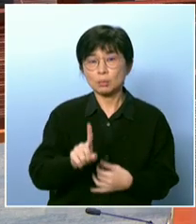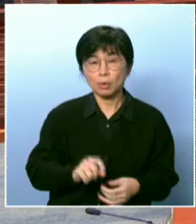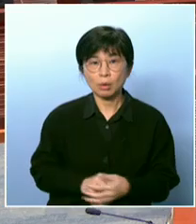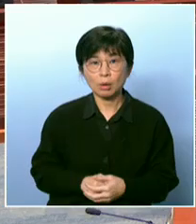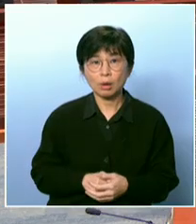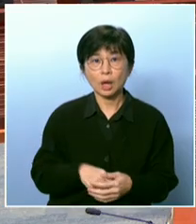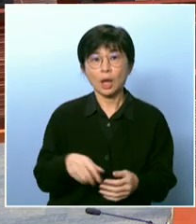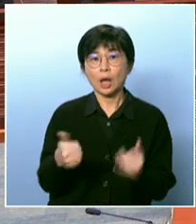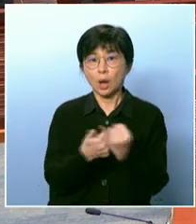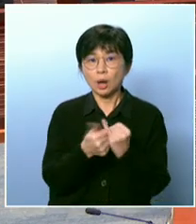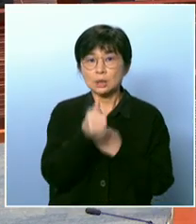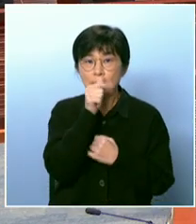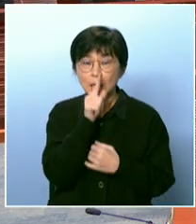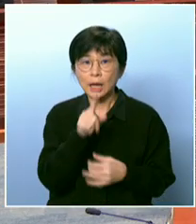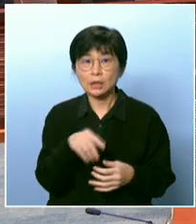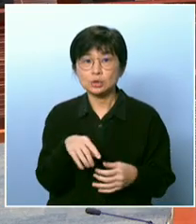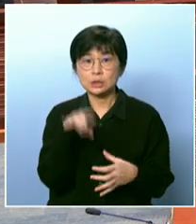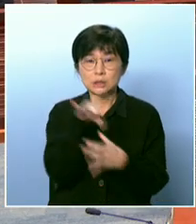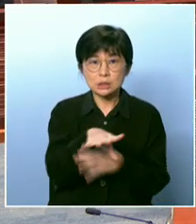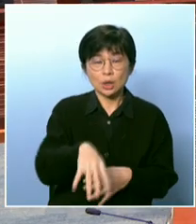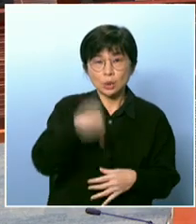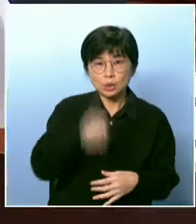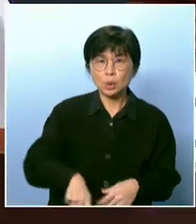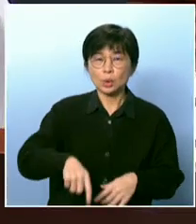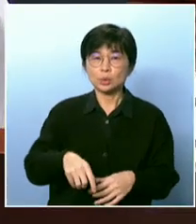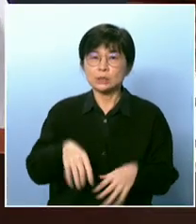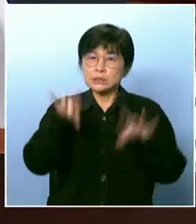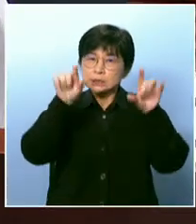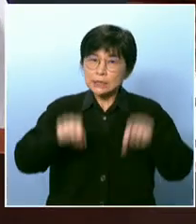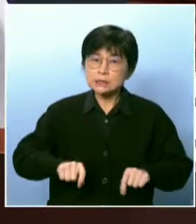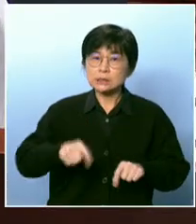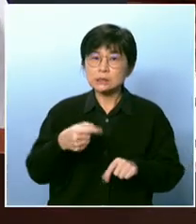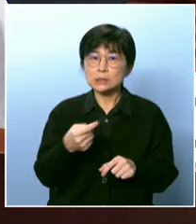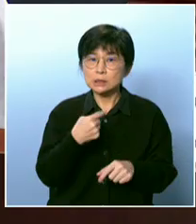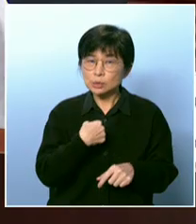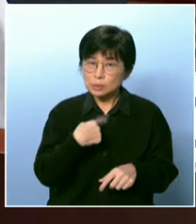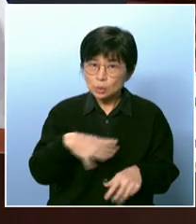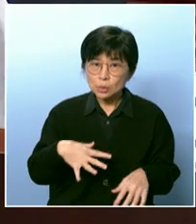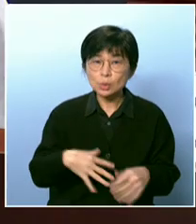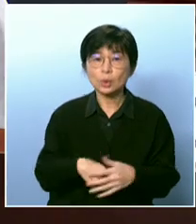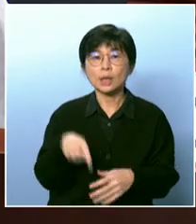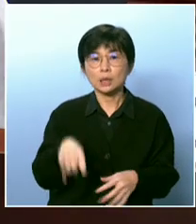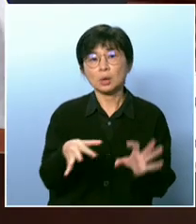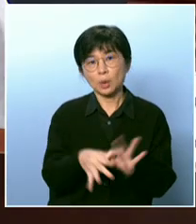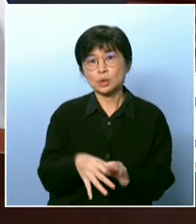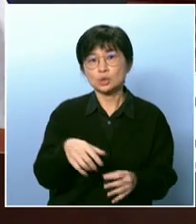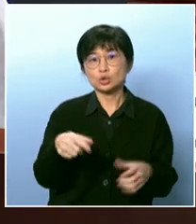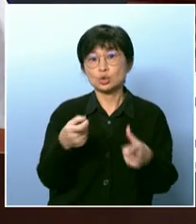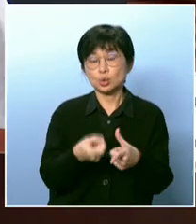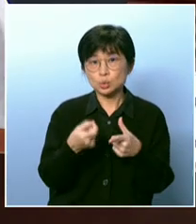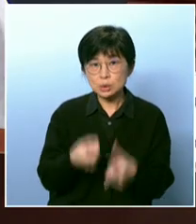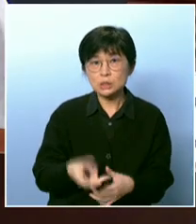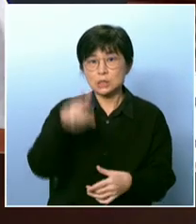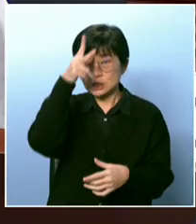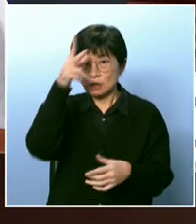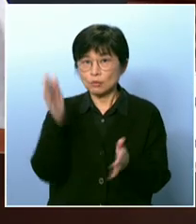ask if the government has gauged how the participants made use of the